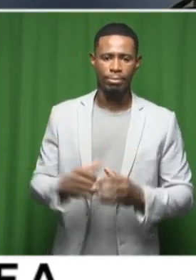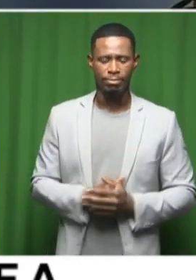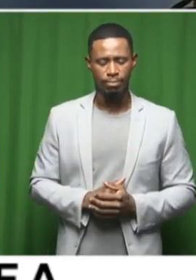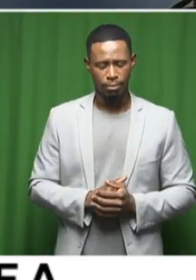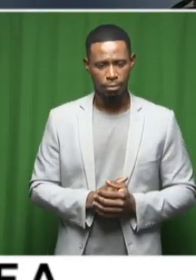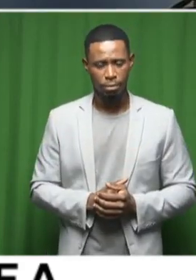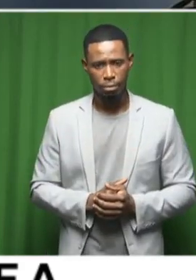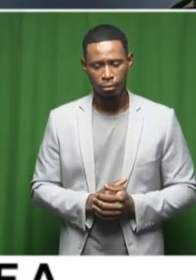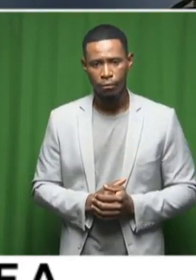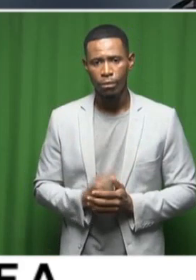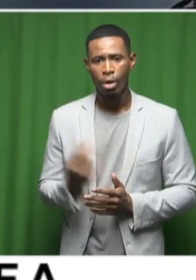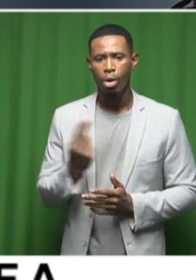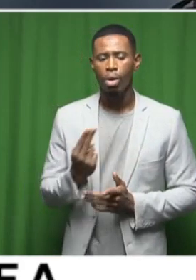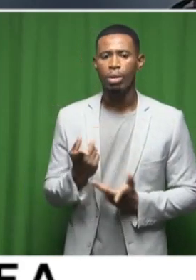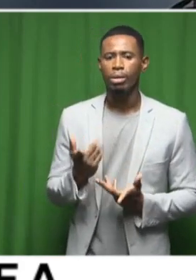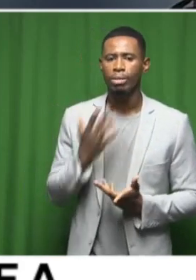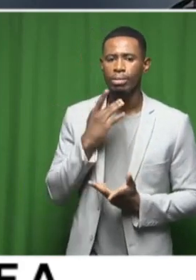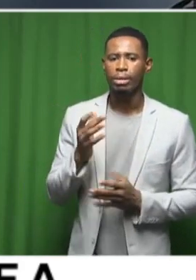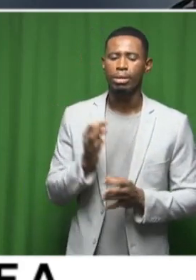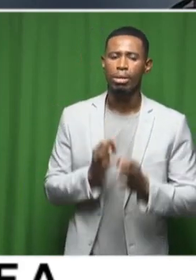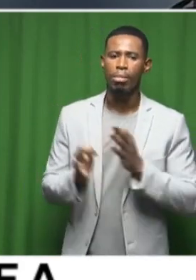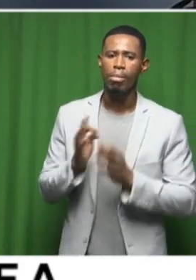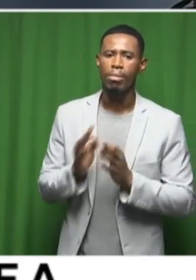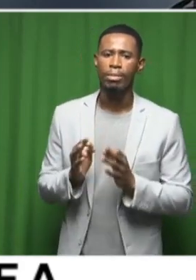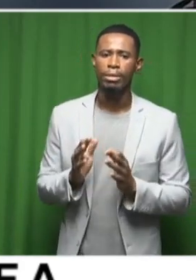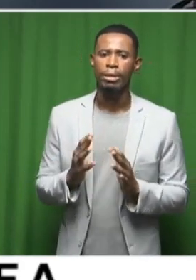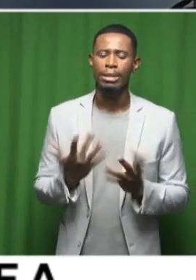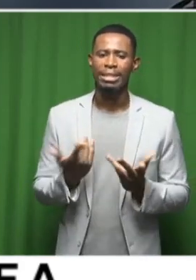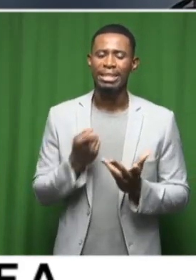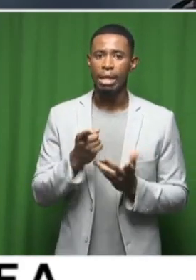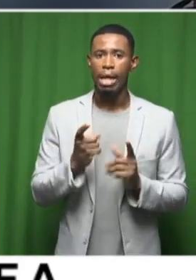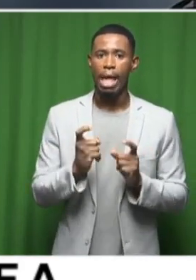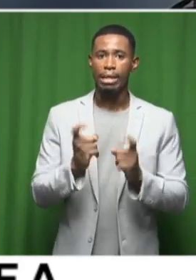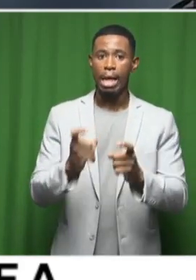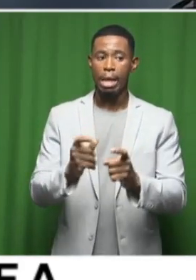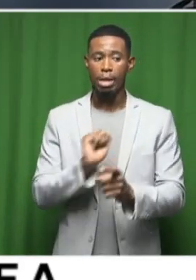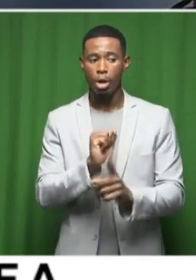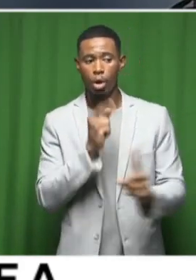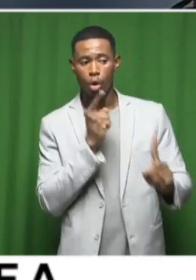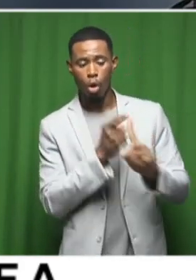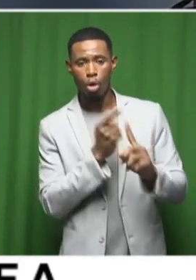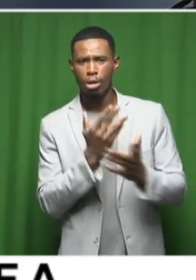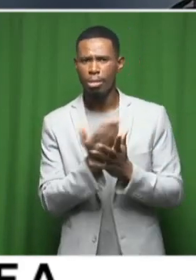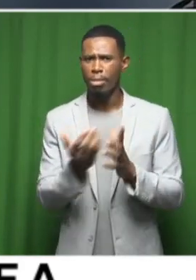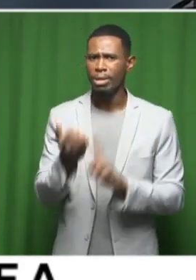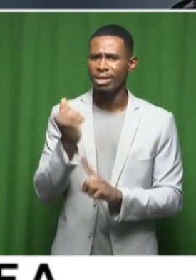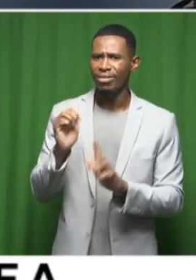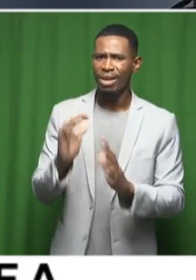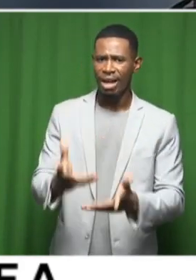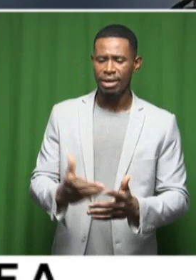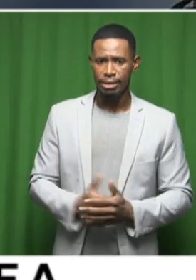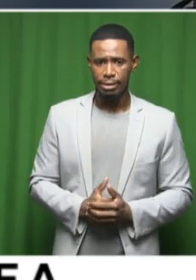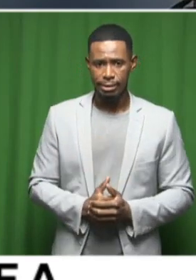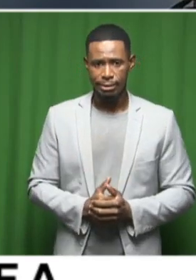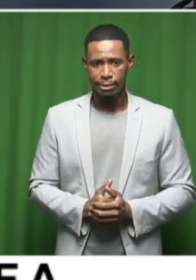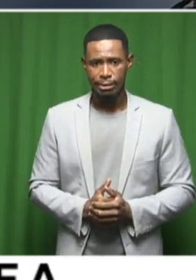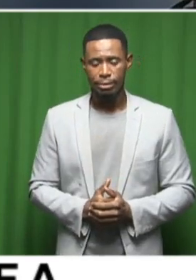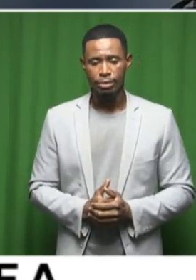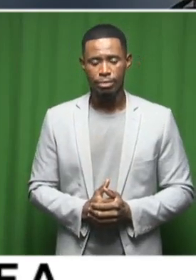and talk to us about how these, accelerators can help them reach their goals. Yeah, absolutely.